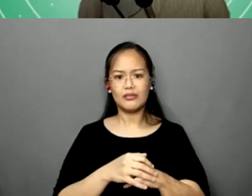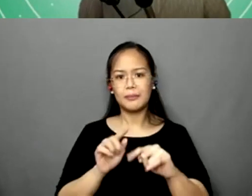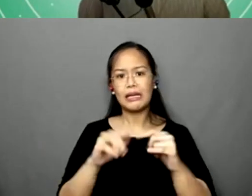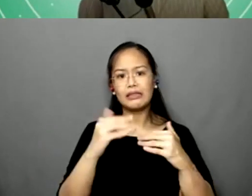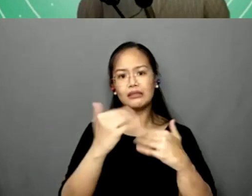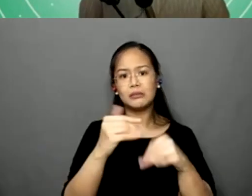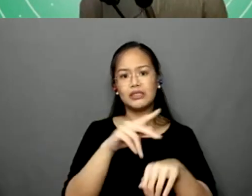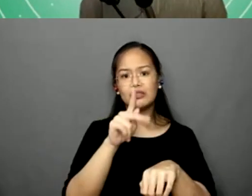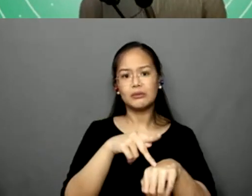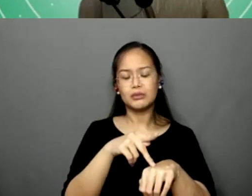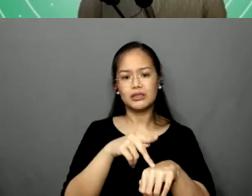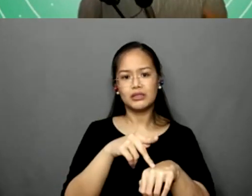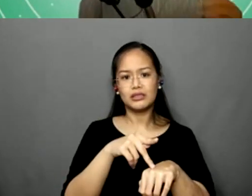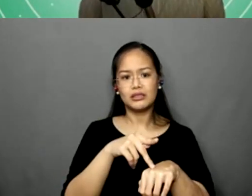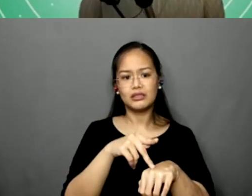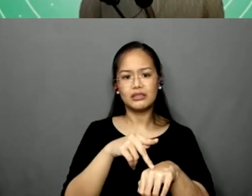Philippines being